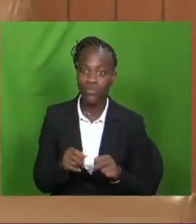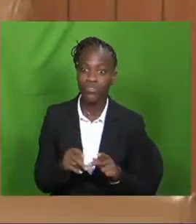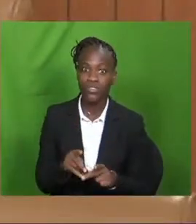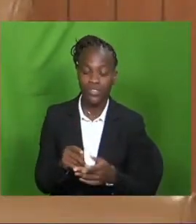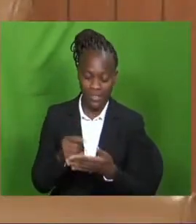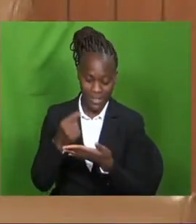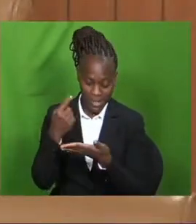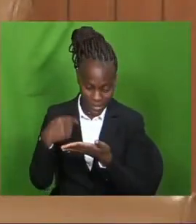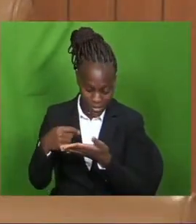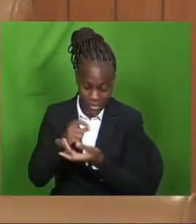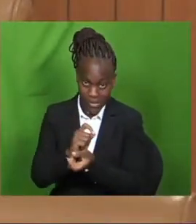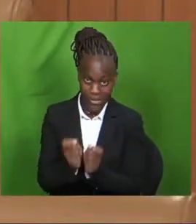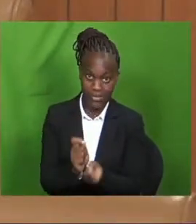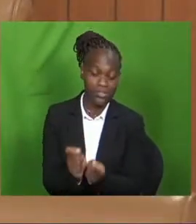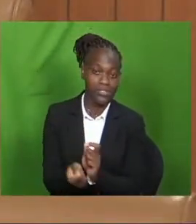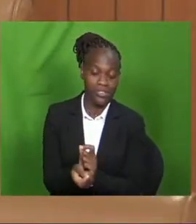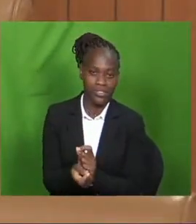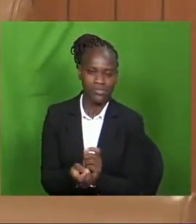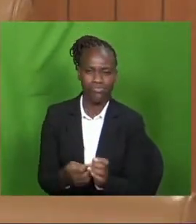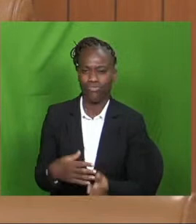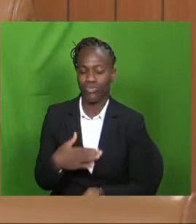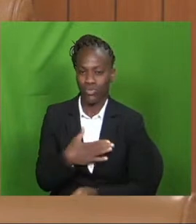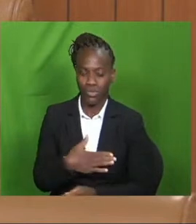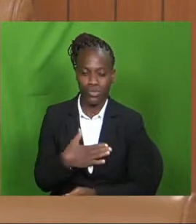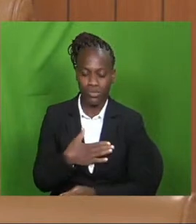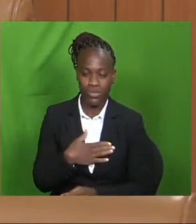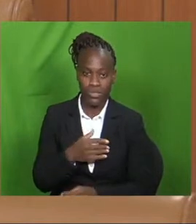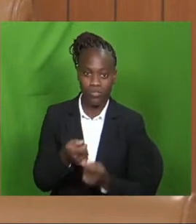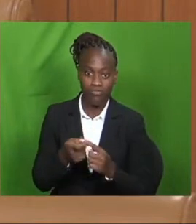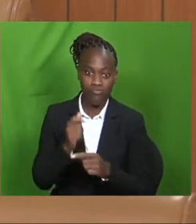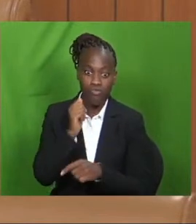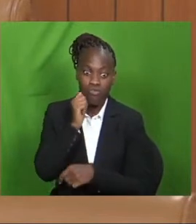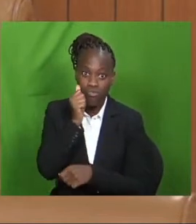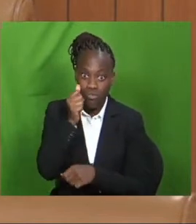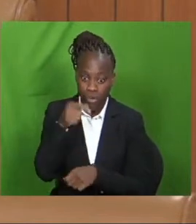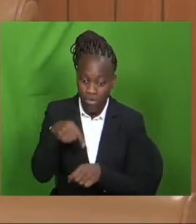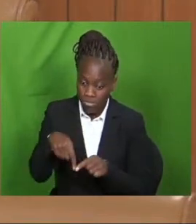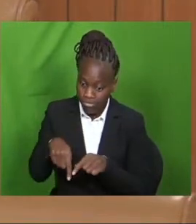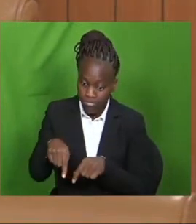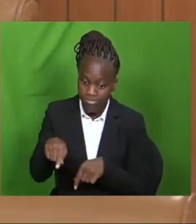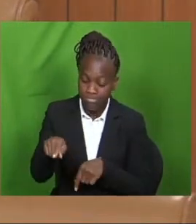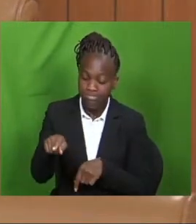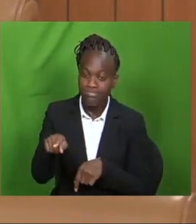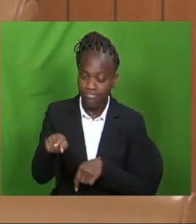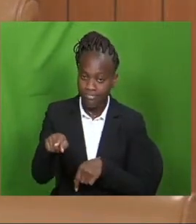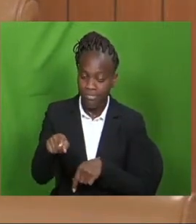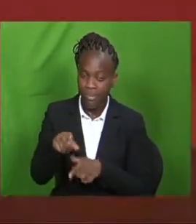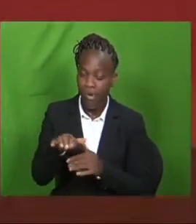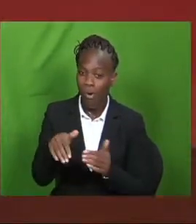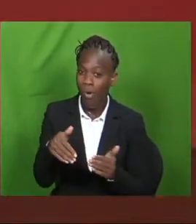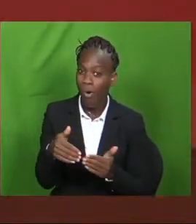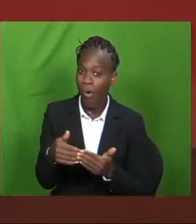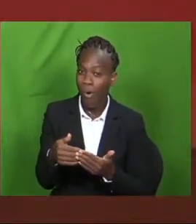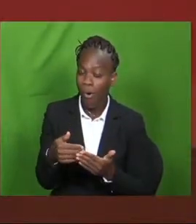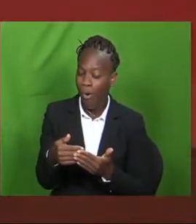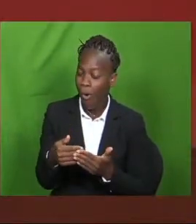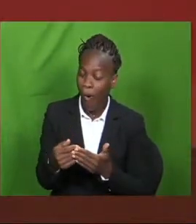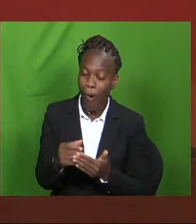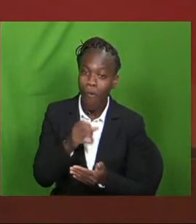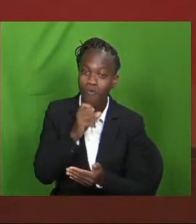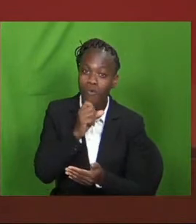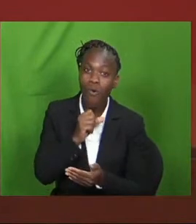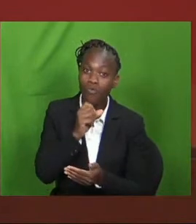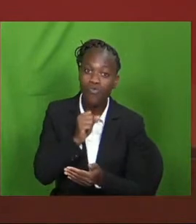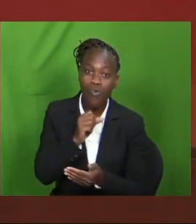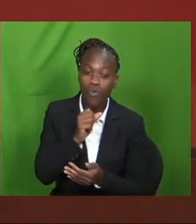to rectify that. So please, from tomorrow onwards, let's start getting all the areas.